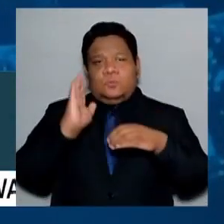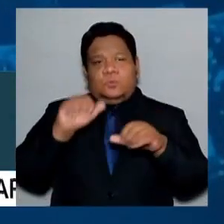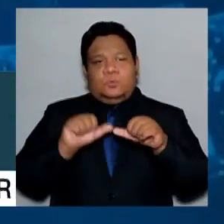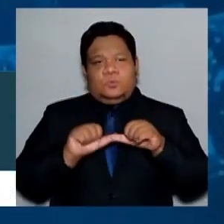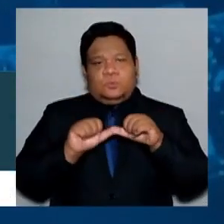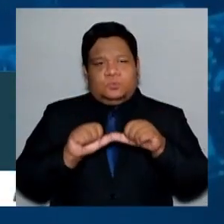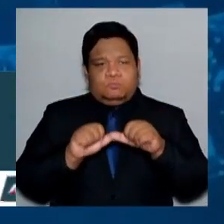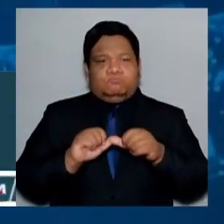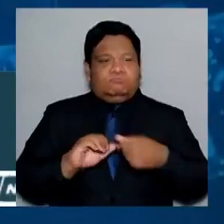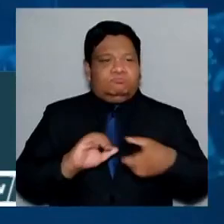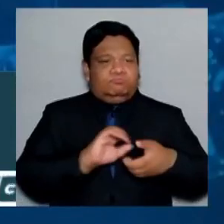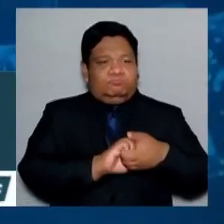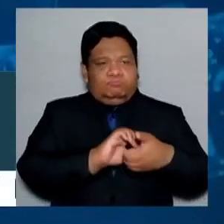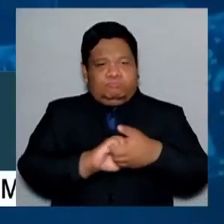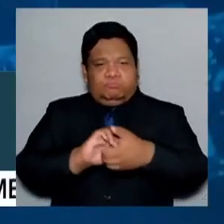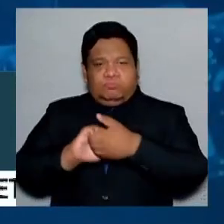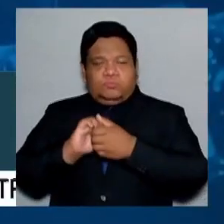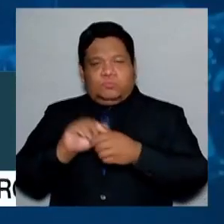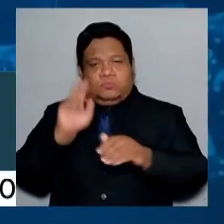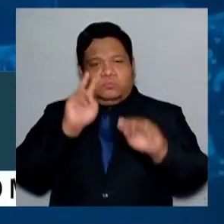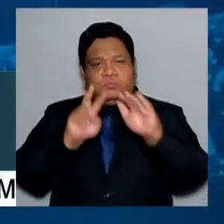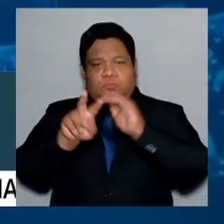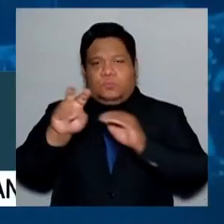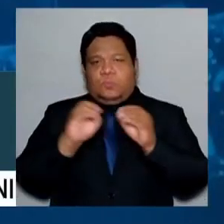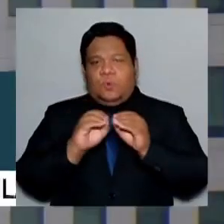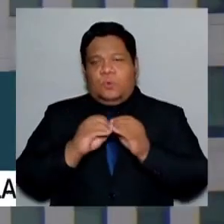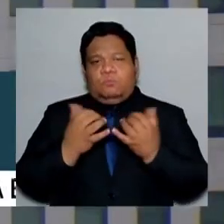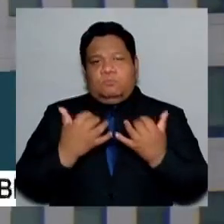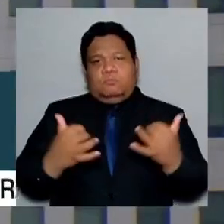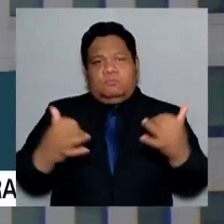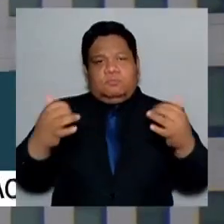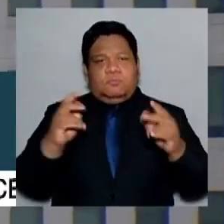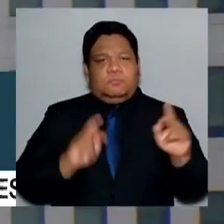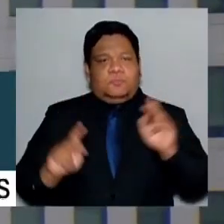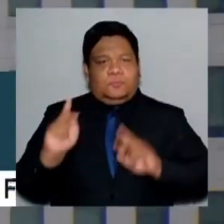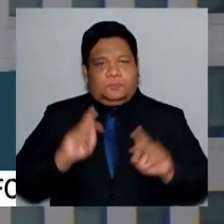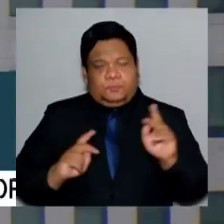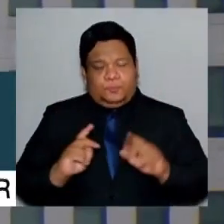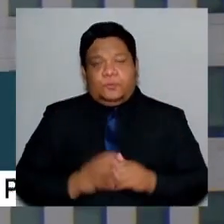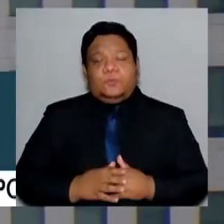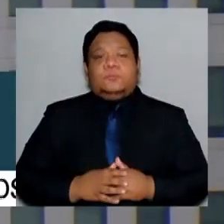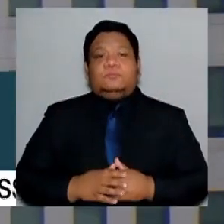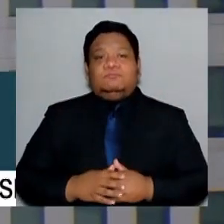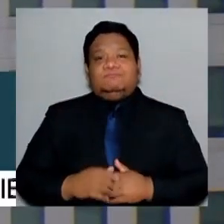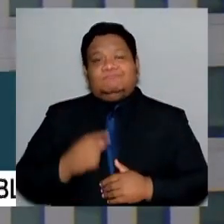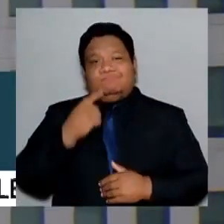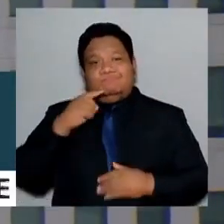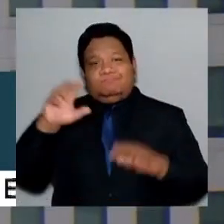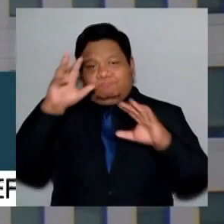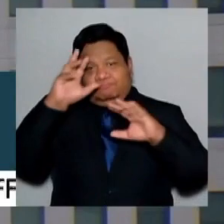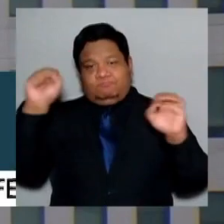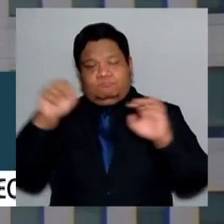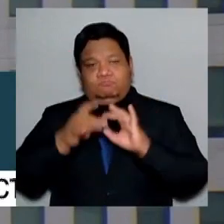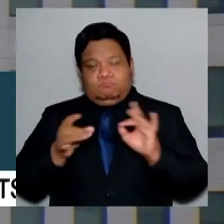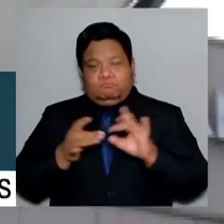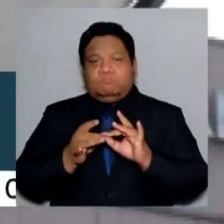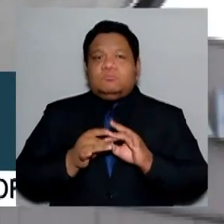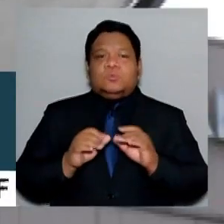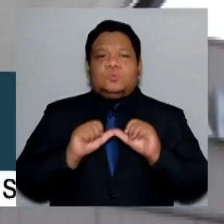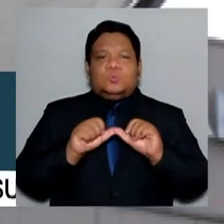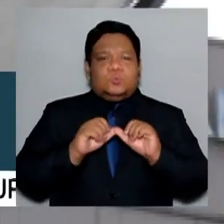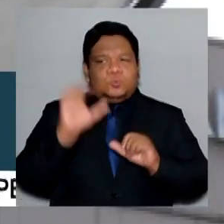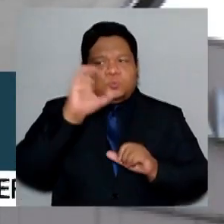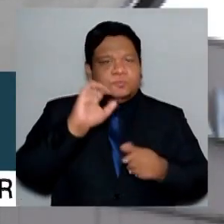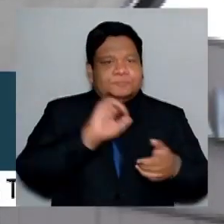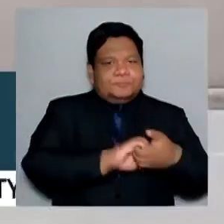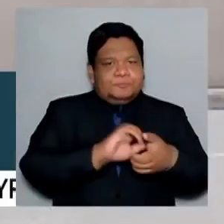as it eyes a bigger audience market than before. Katigvac said the company continues to look for more partners to produce the best